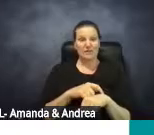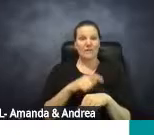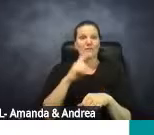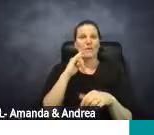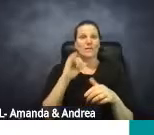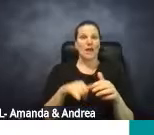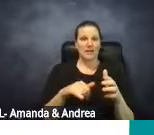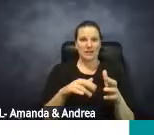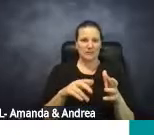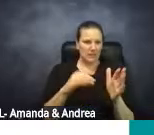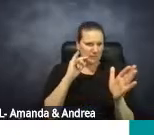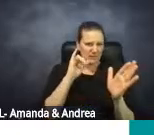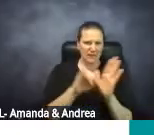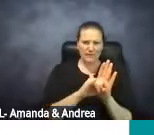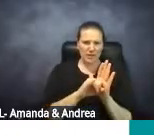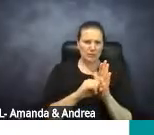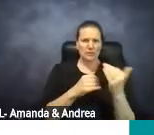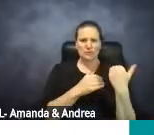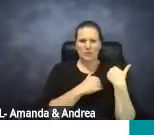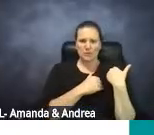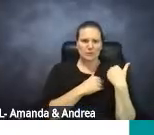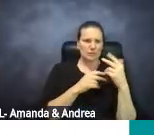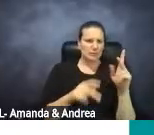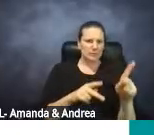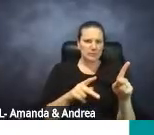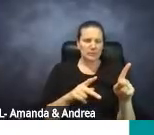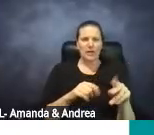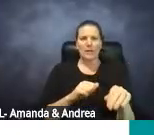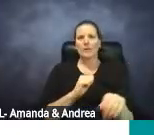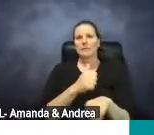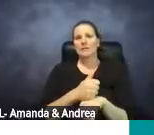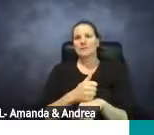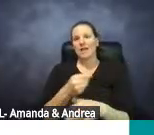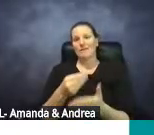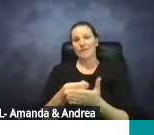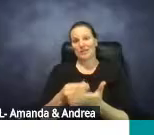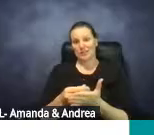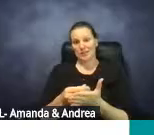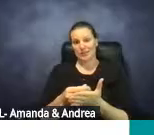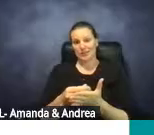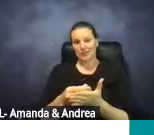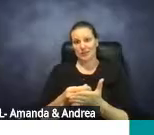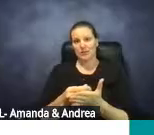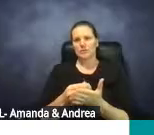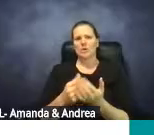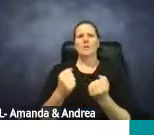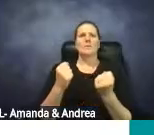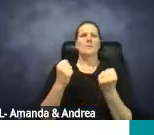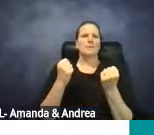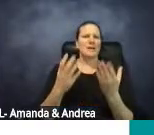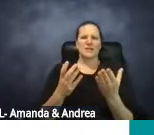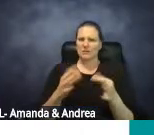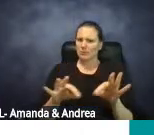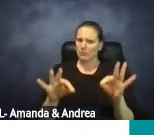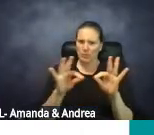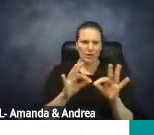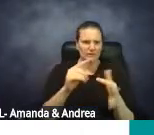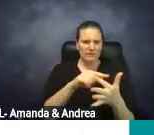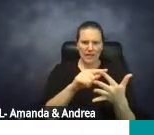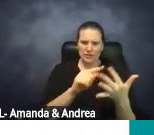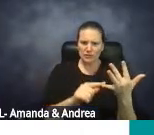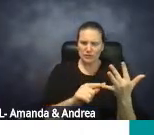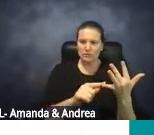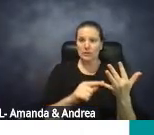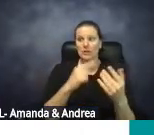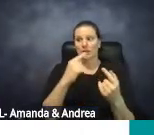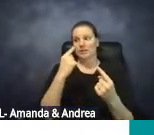identifying the responsible party, the mechanism for implementation, and funding sources. So a lot of real key factors here. And so these key considerations